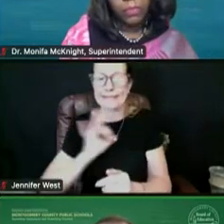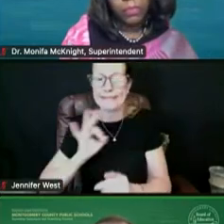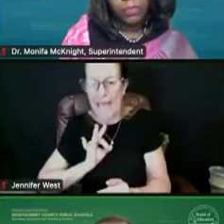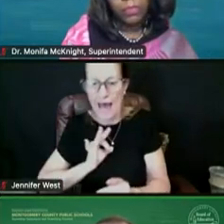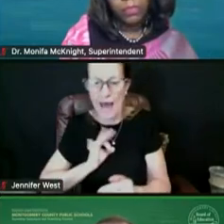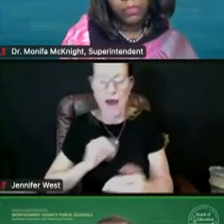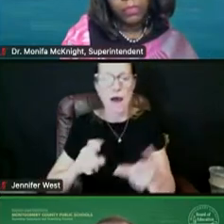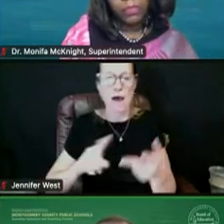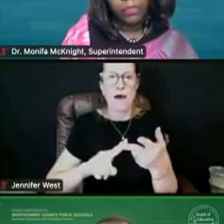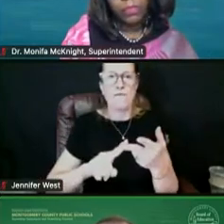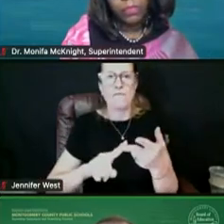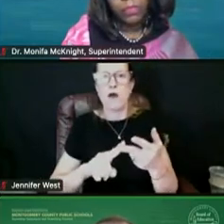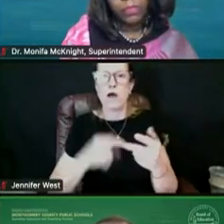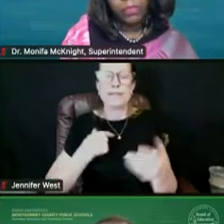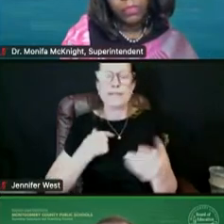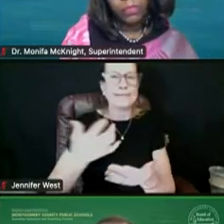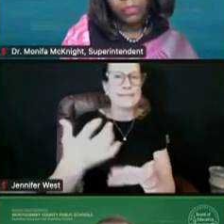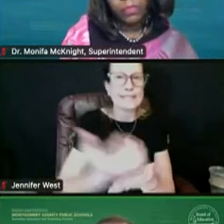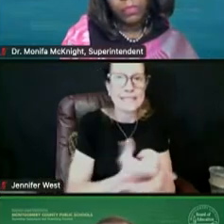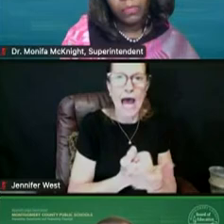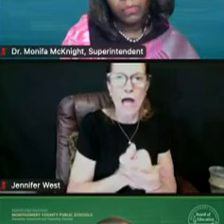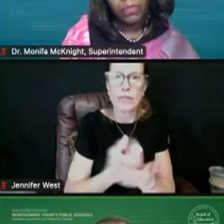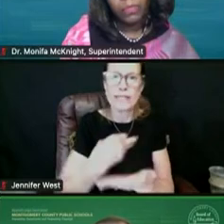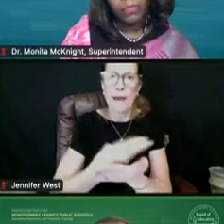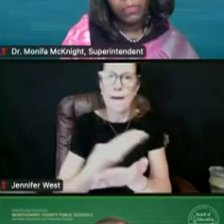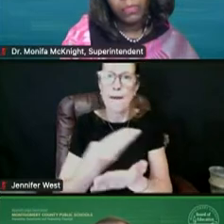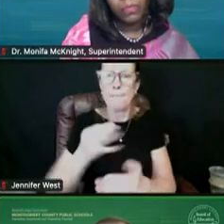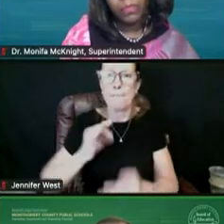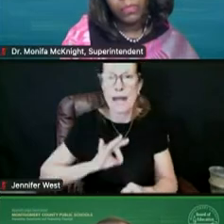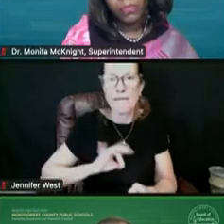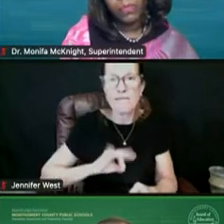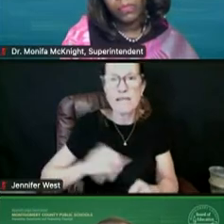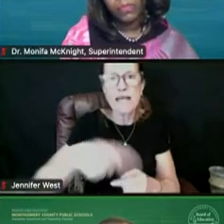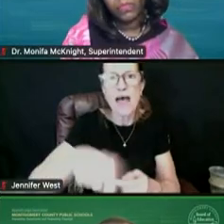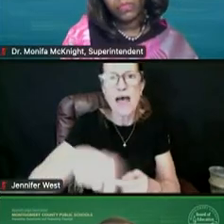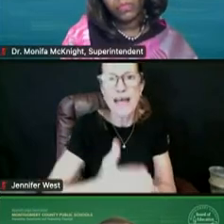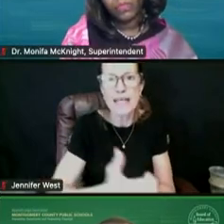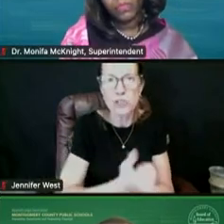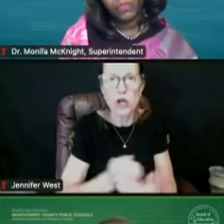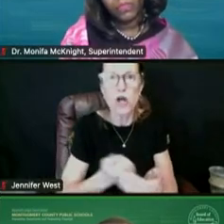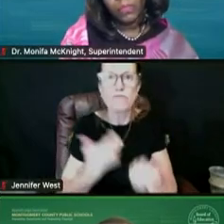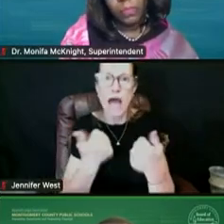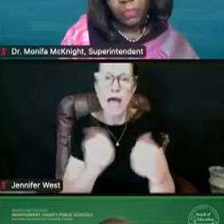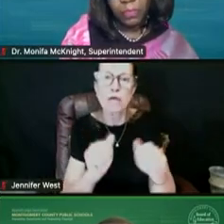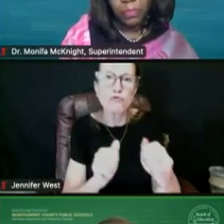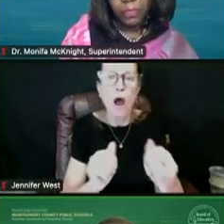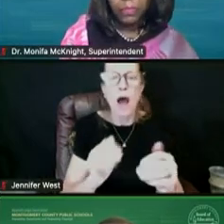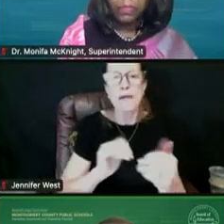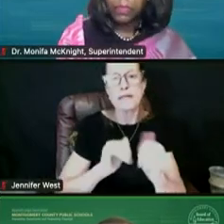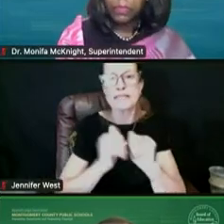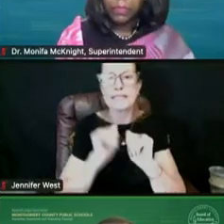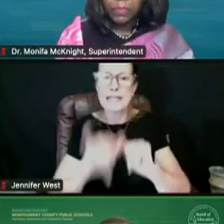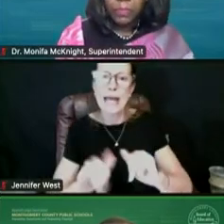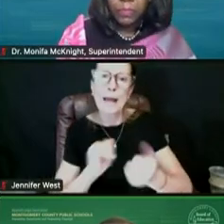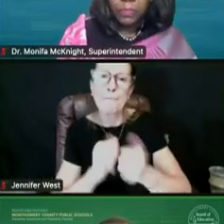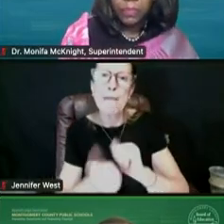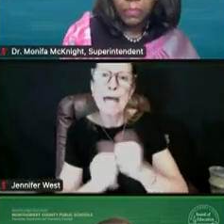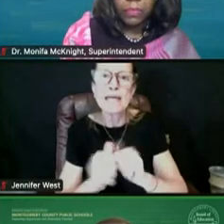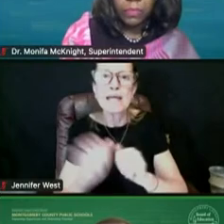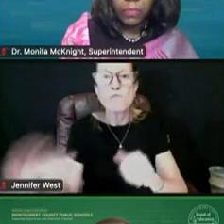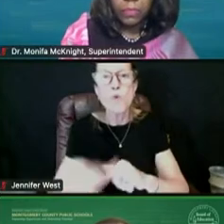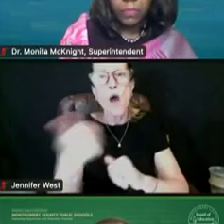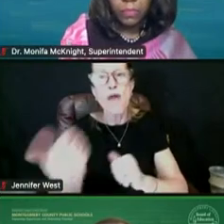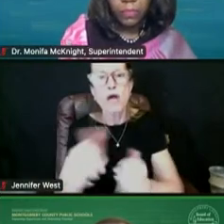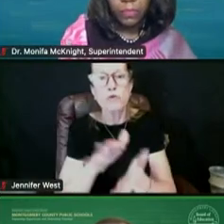that we were getting them the salaries and benefits that they deserved and to stay competitive with other school districts. We then took the